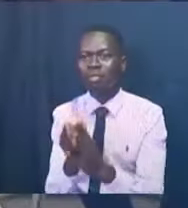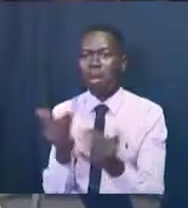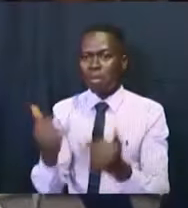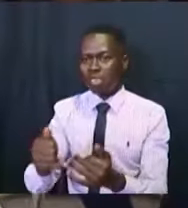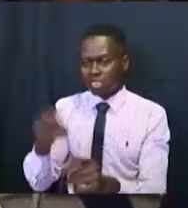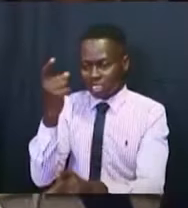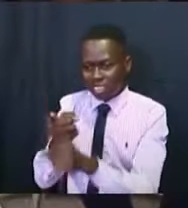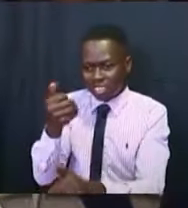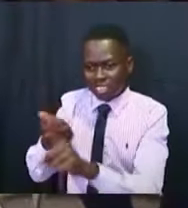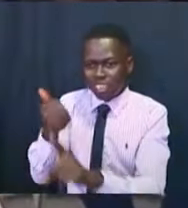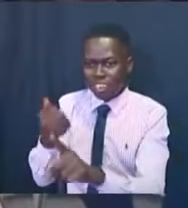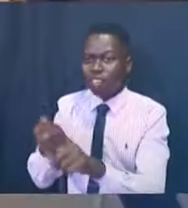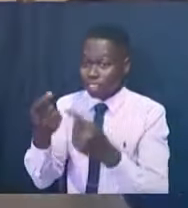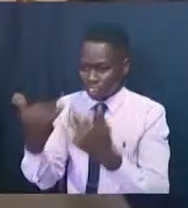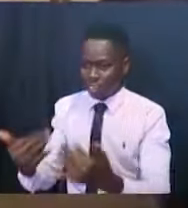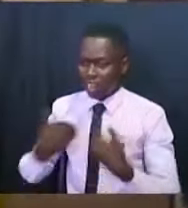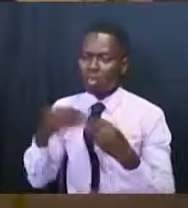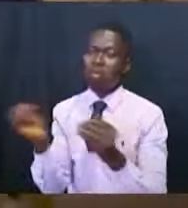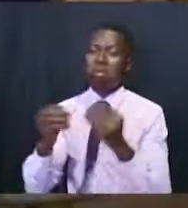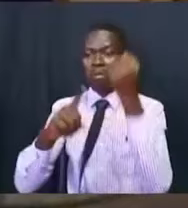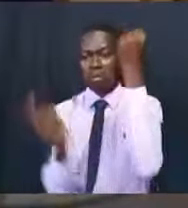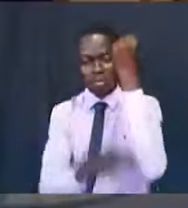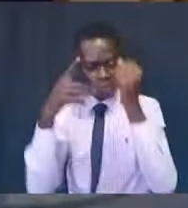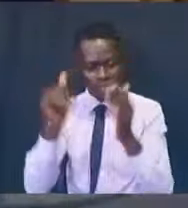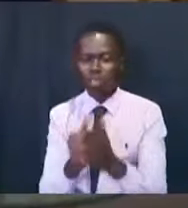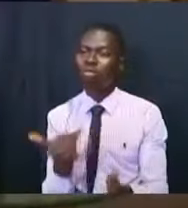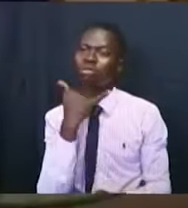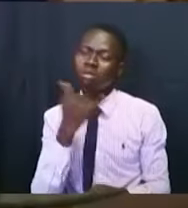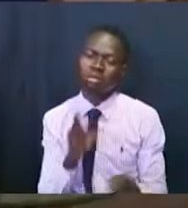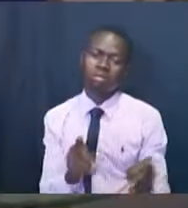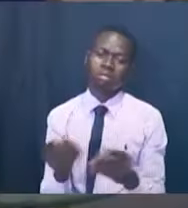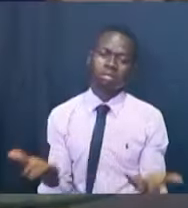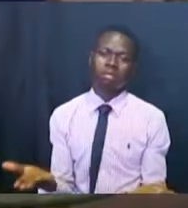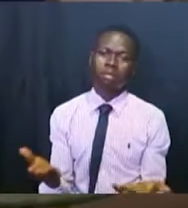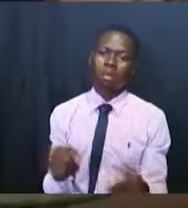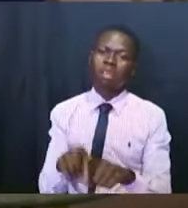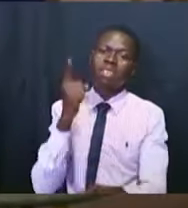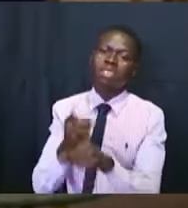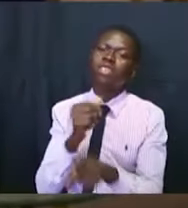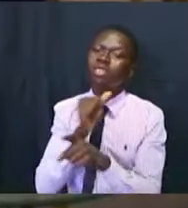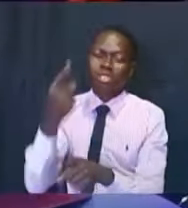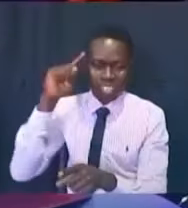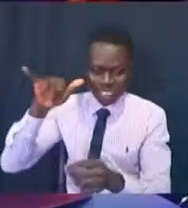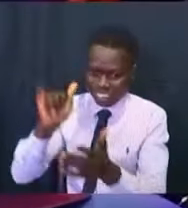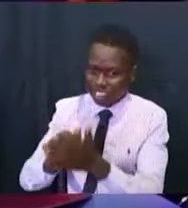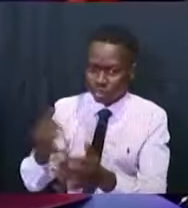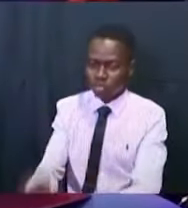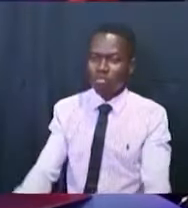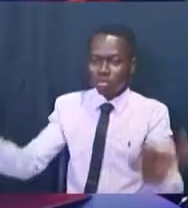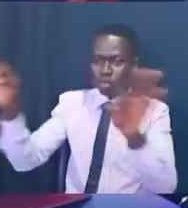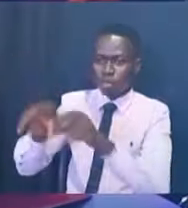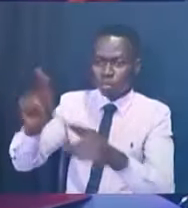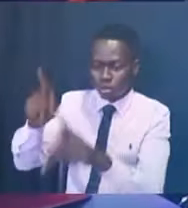receiving themselves the due punishment for their error. Furthermore, just as they did not think it worthwhile to